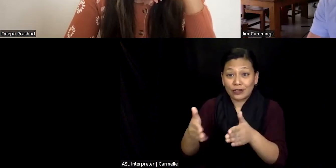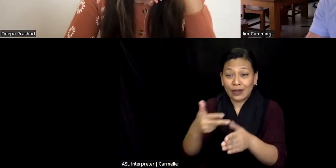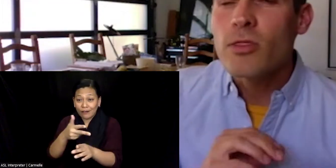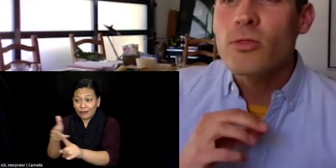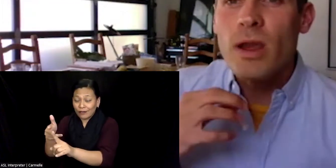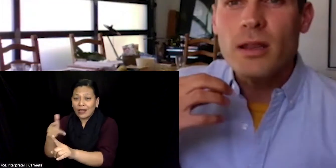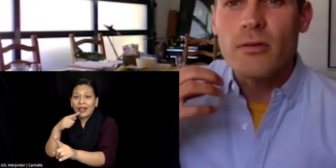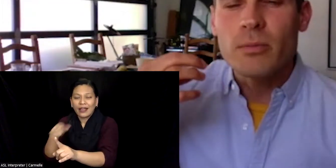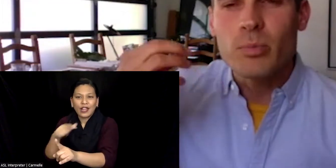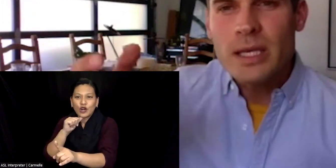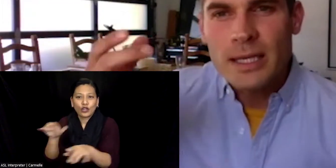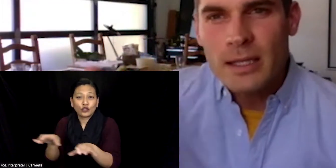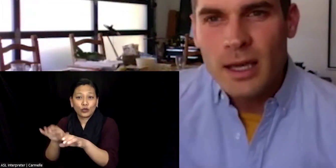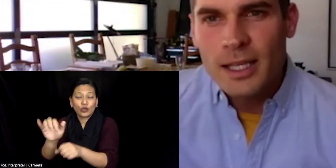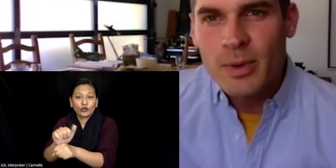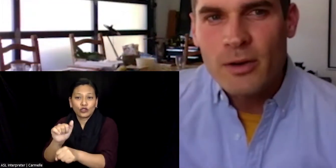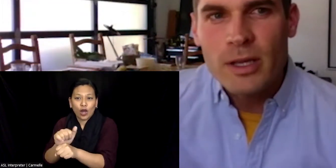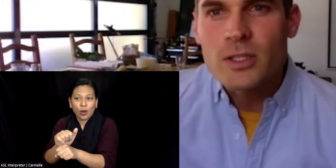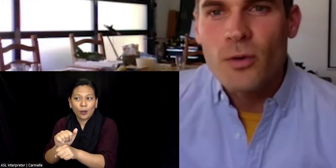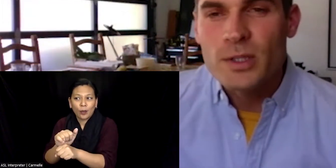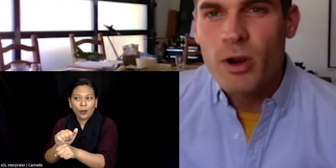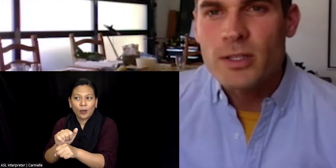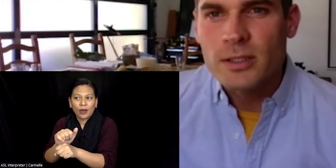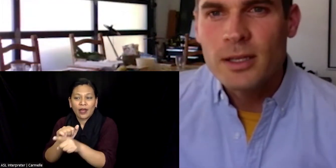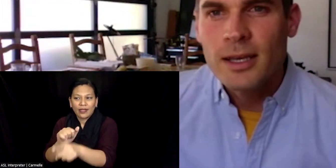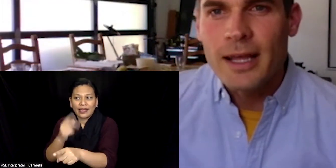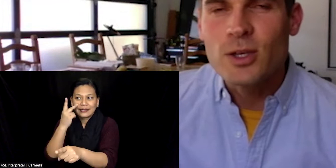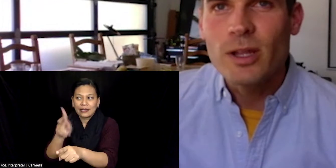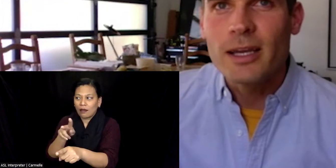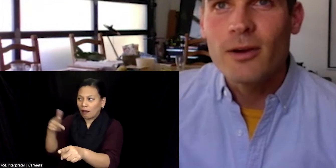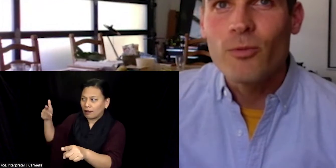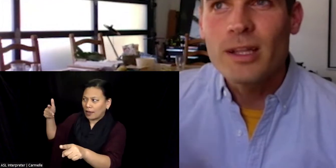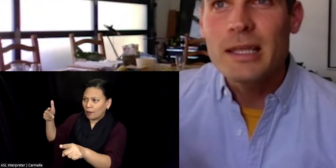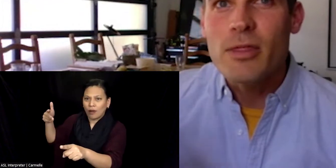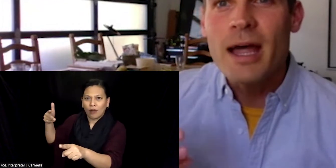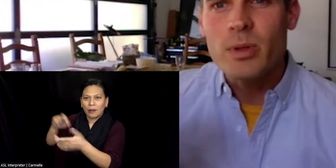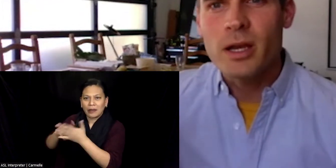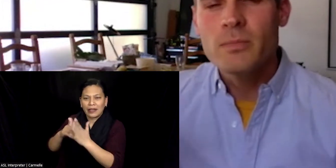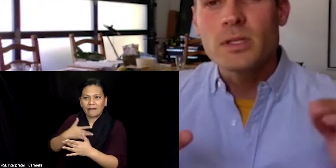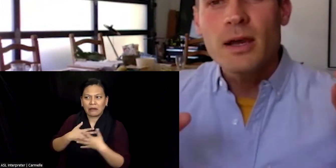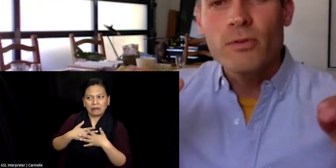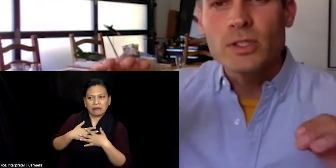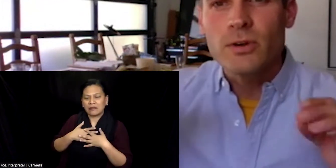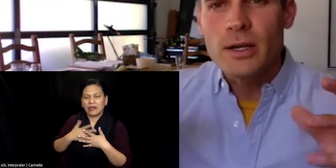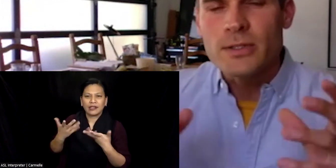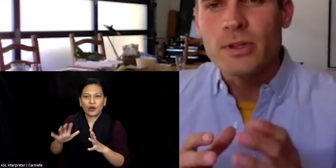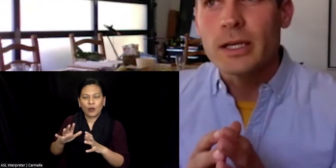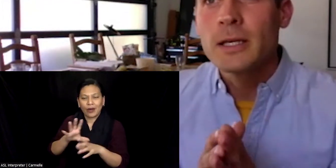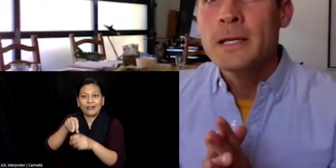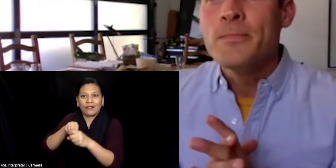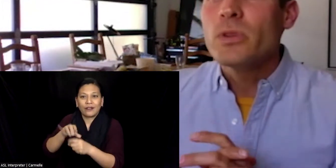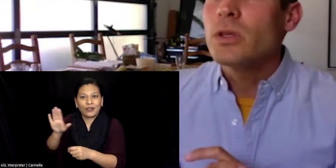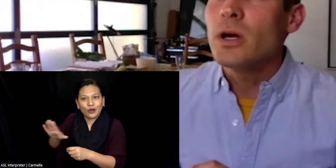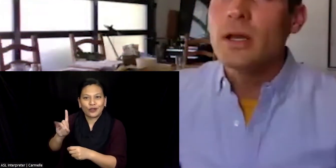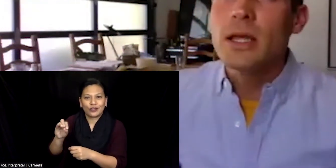job, the threat of it being in the documentary is always present. And so right. like, really that becomes leverage for us of